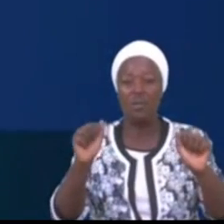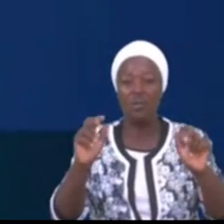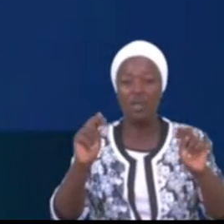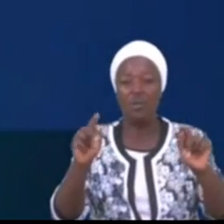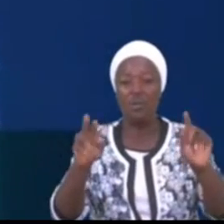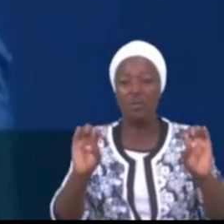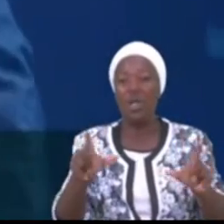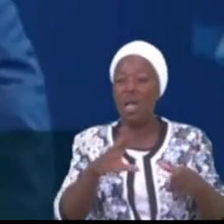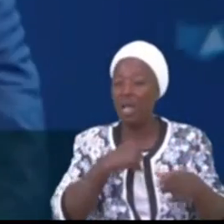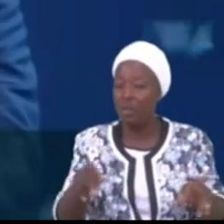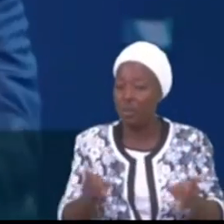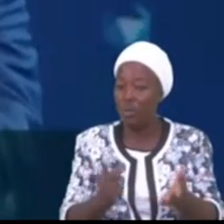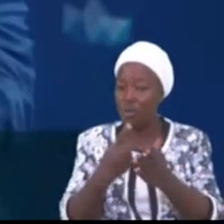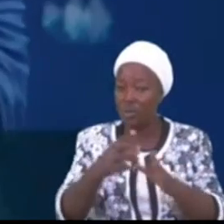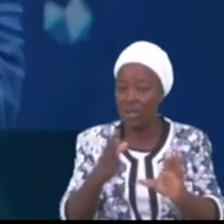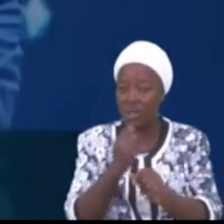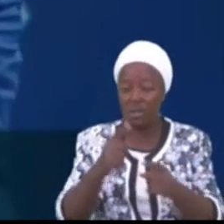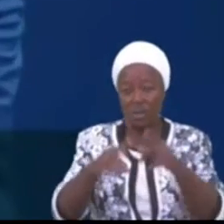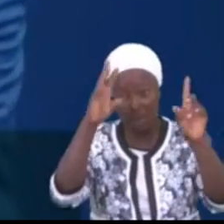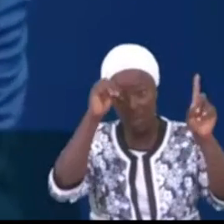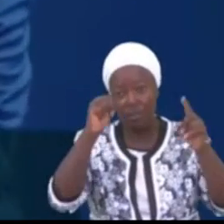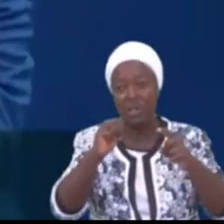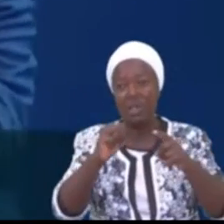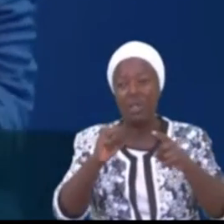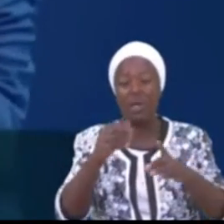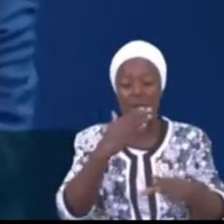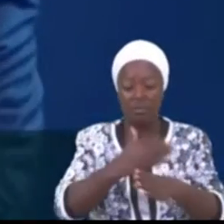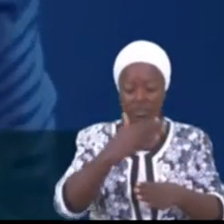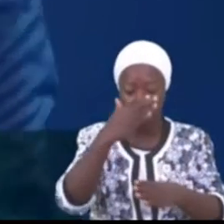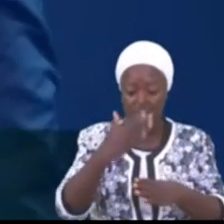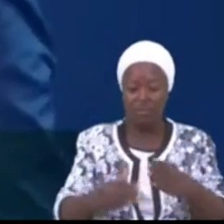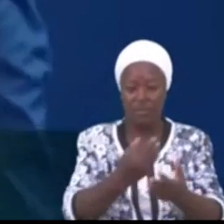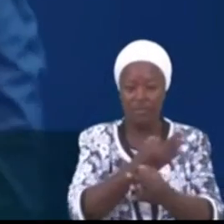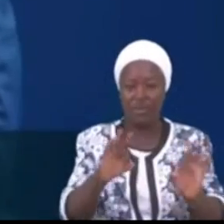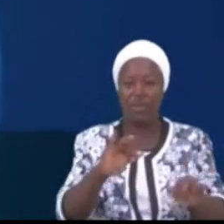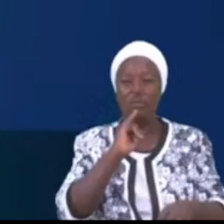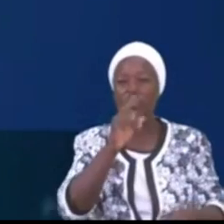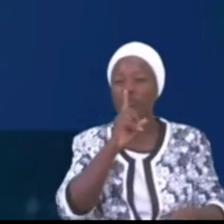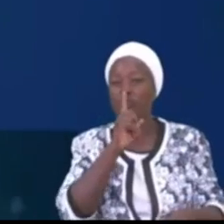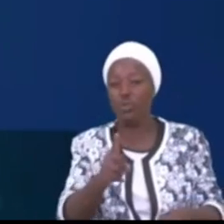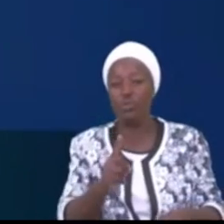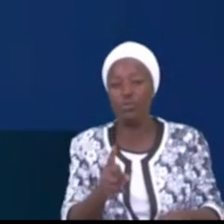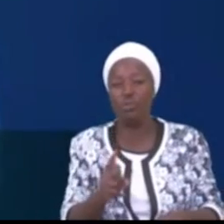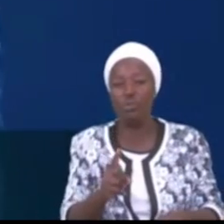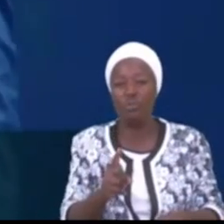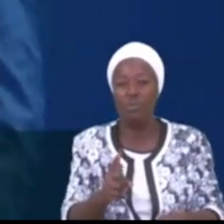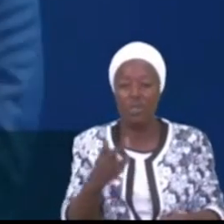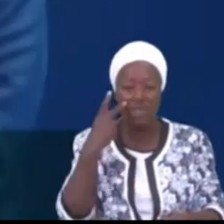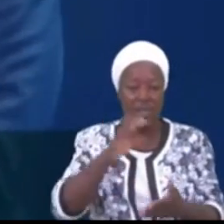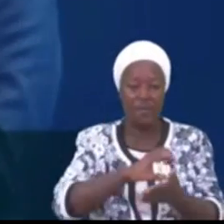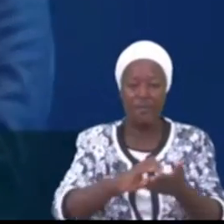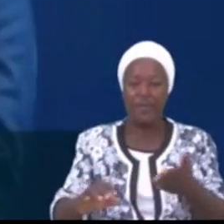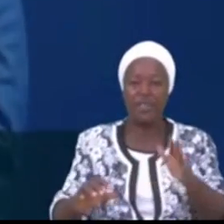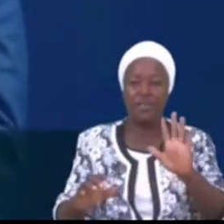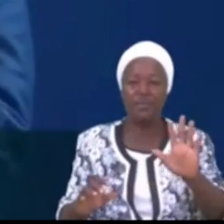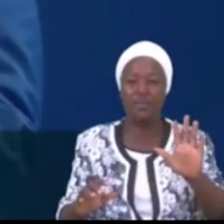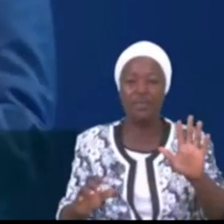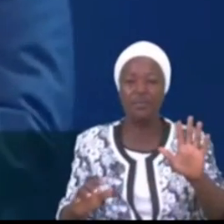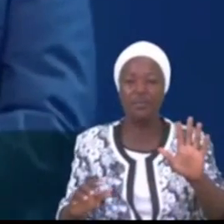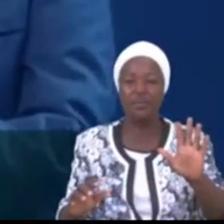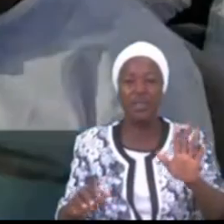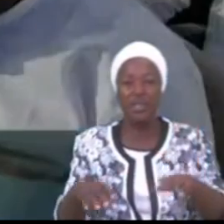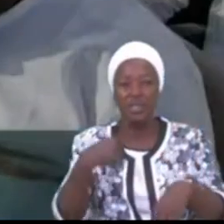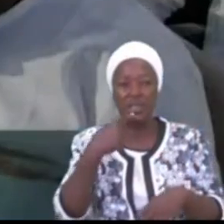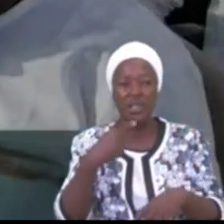you get to him, emancipation is sure. Look at verse 5. It says in